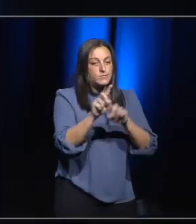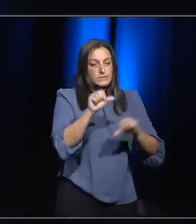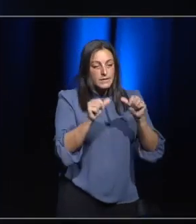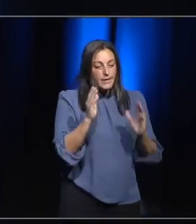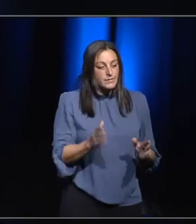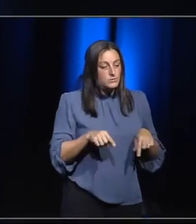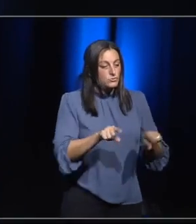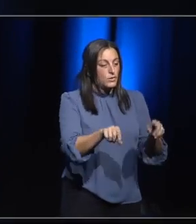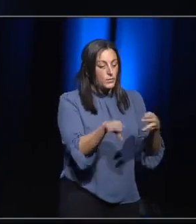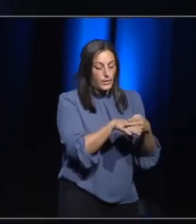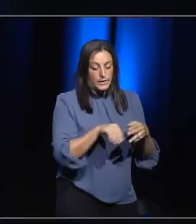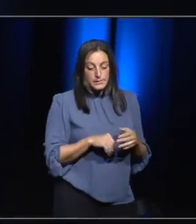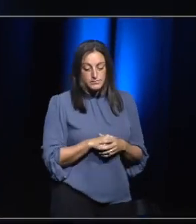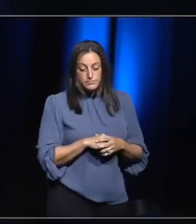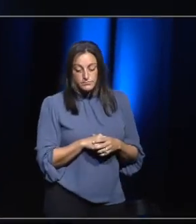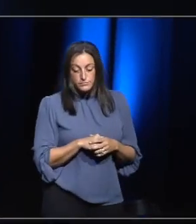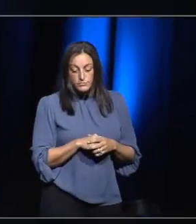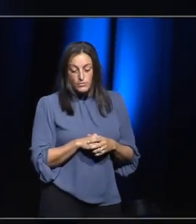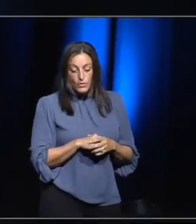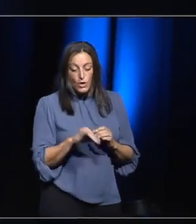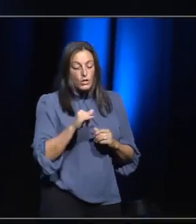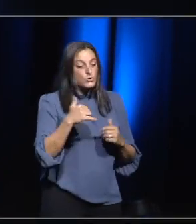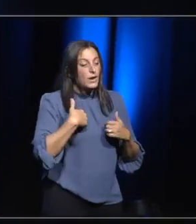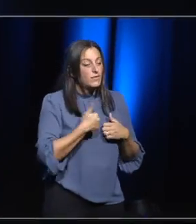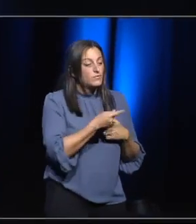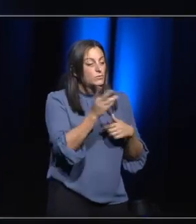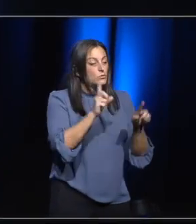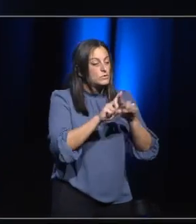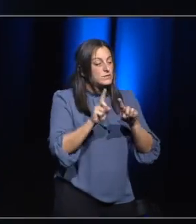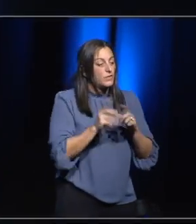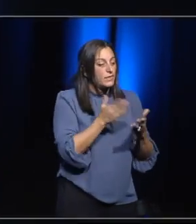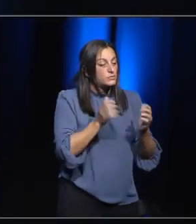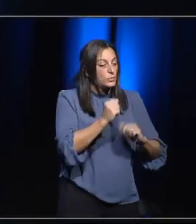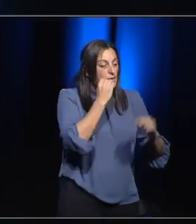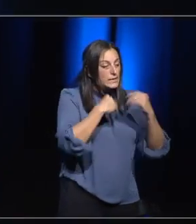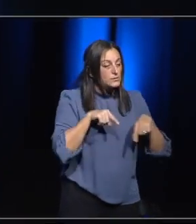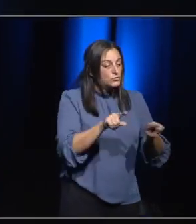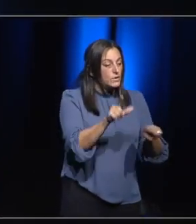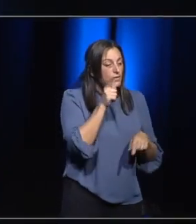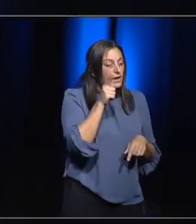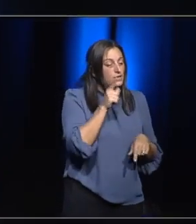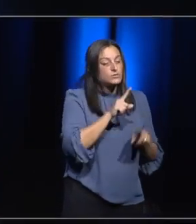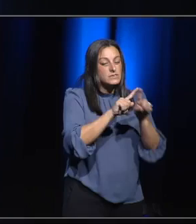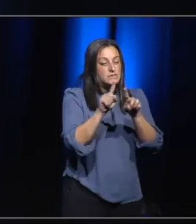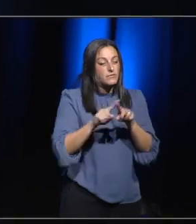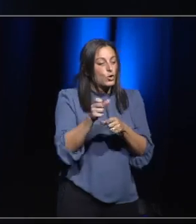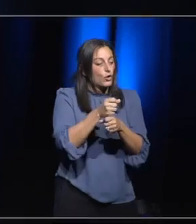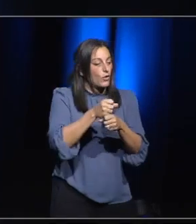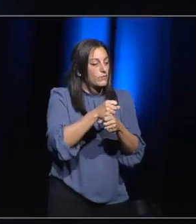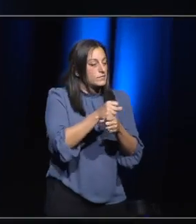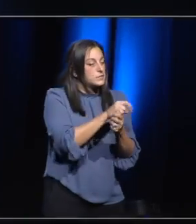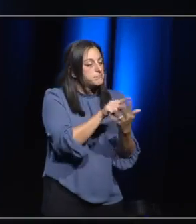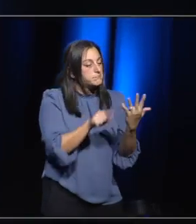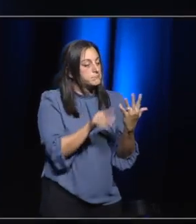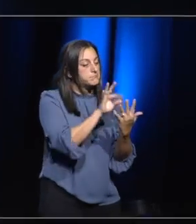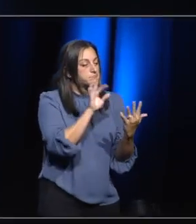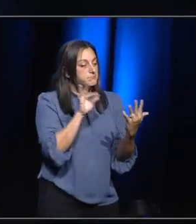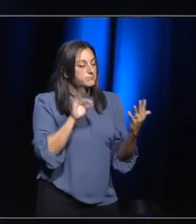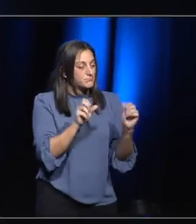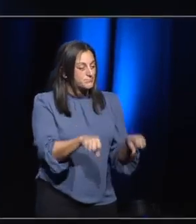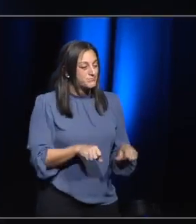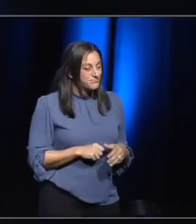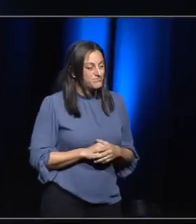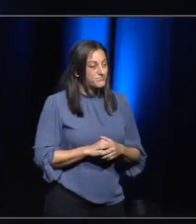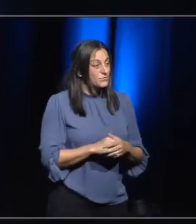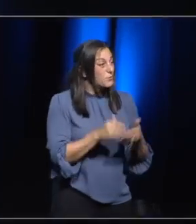find tasty treats, savory lunch options, and specialty coffees available for purchase. All right,